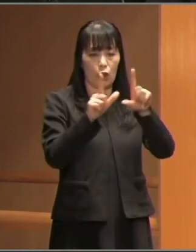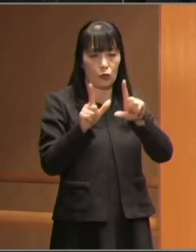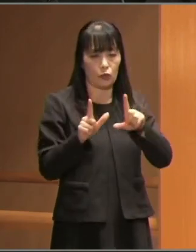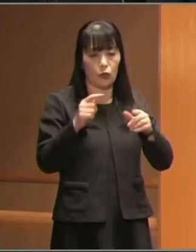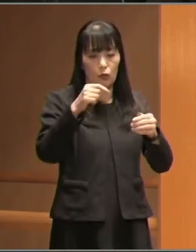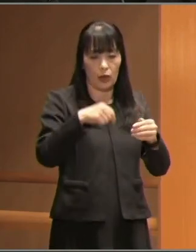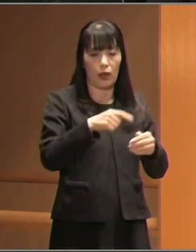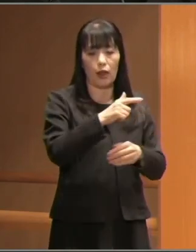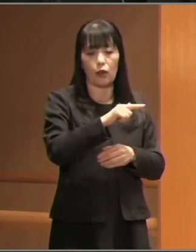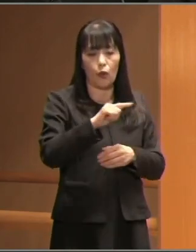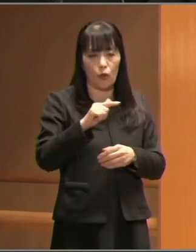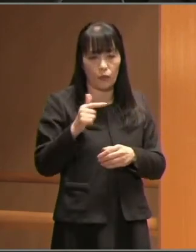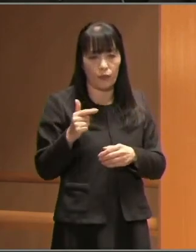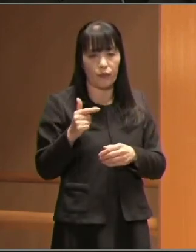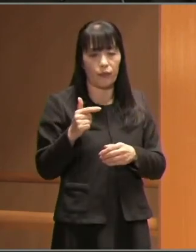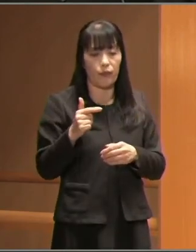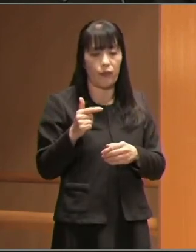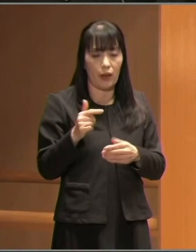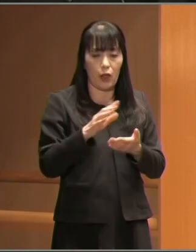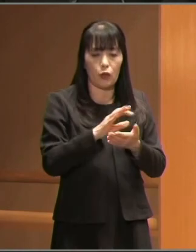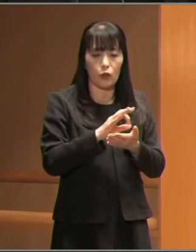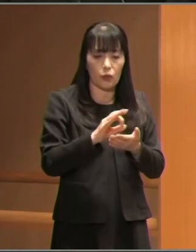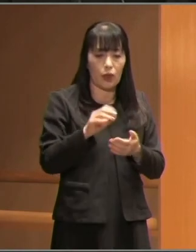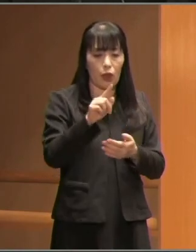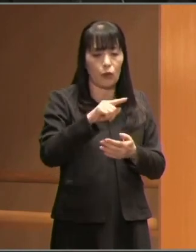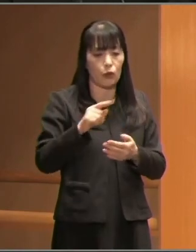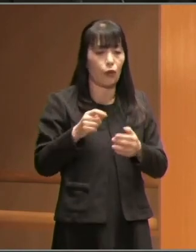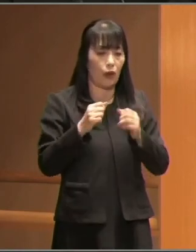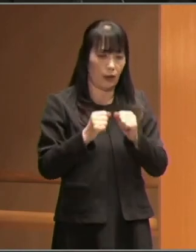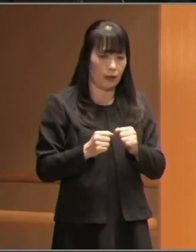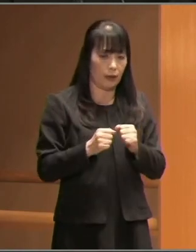is in our daily lives,